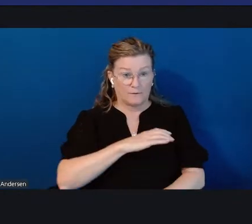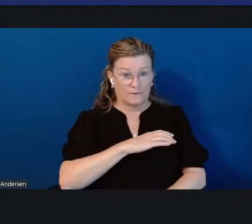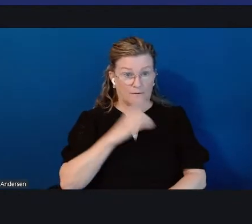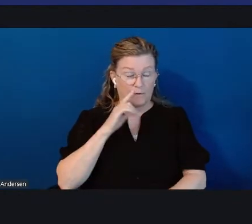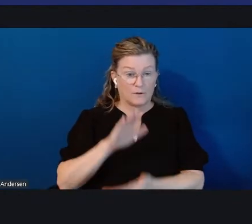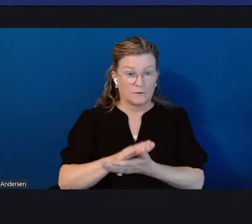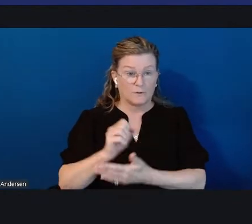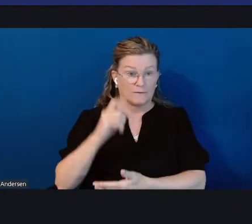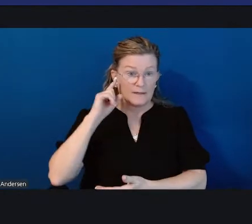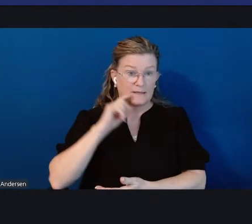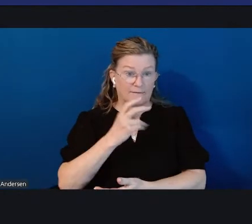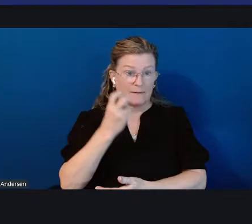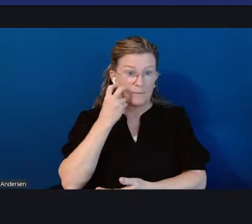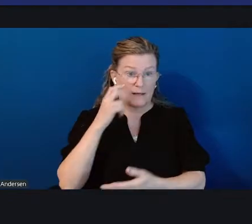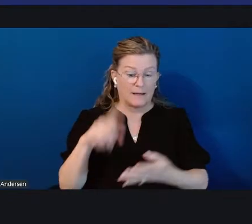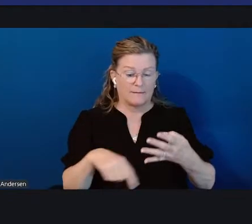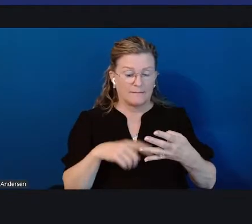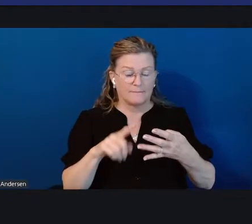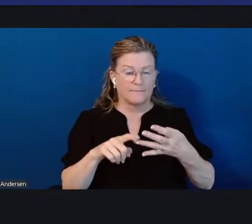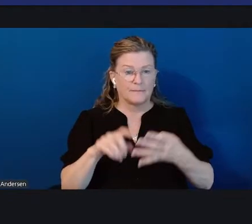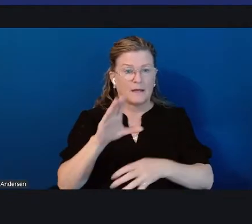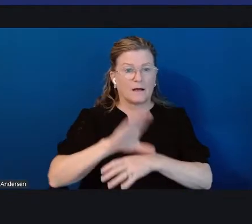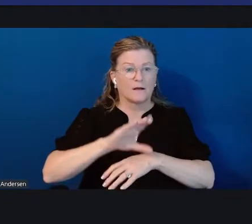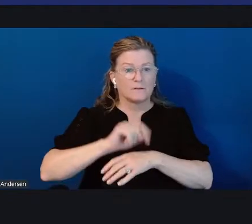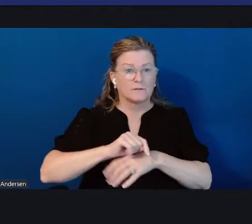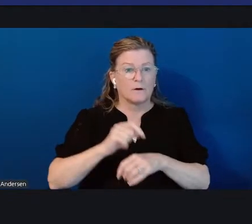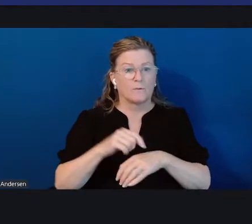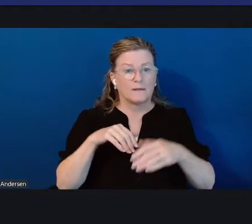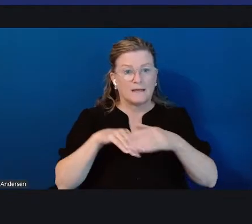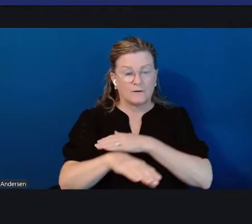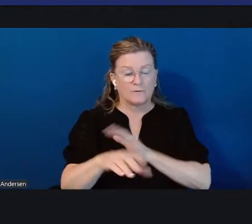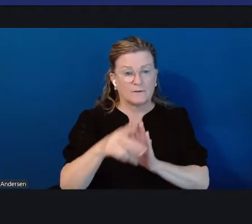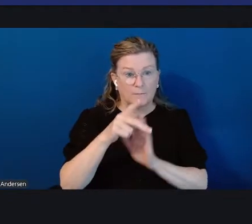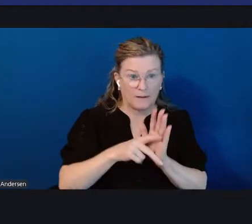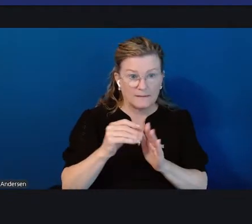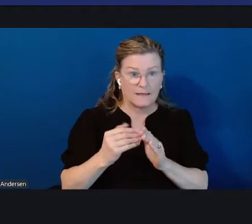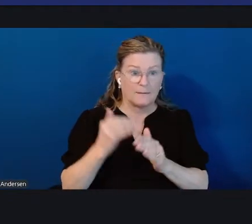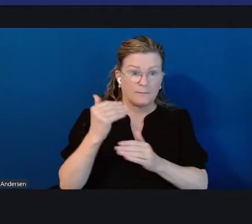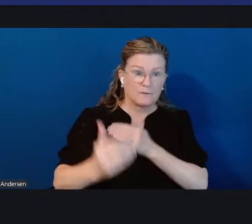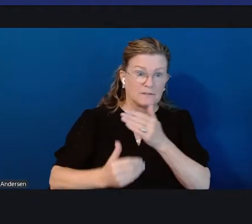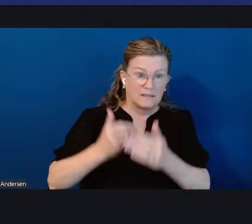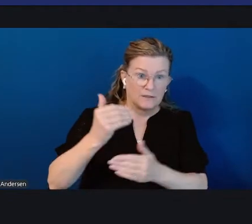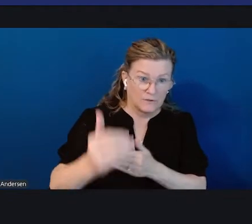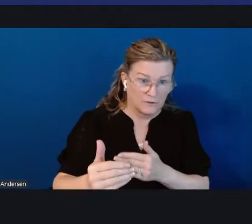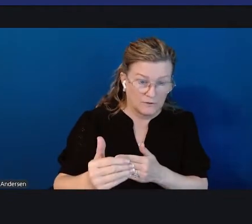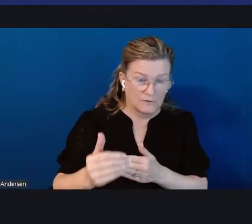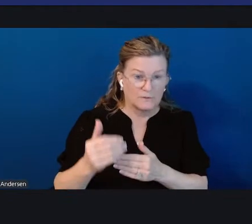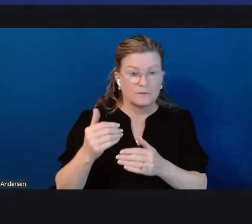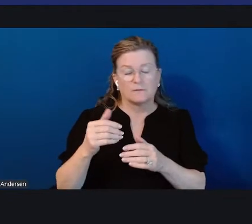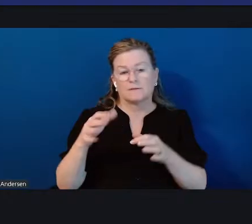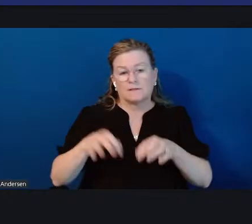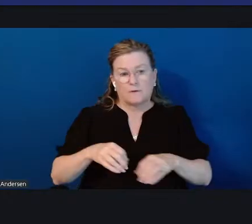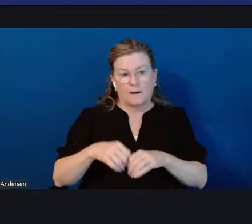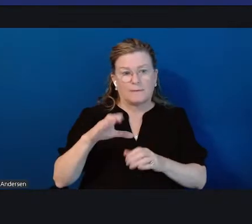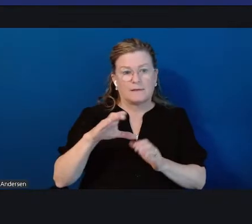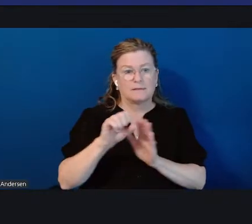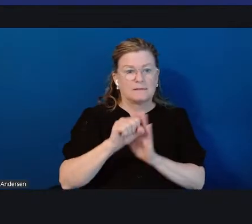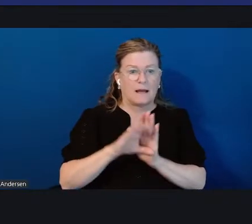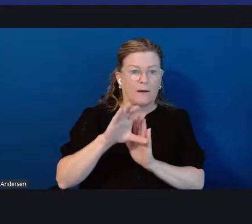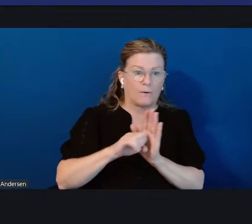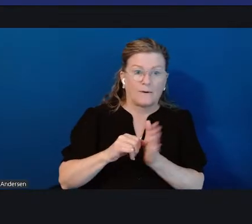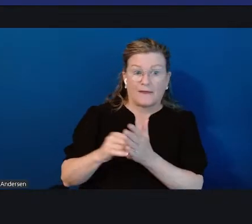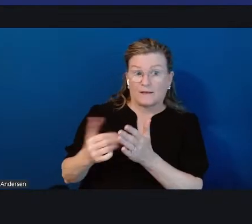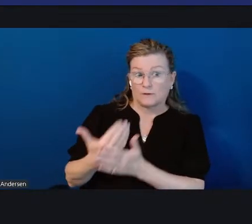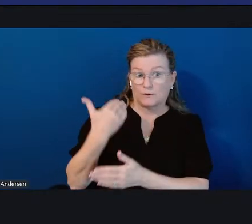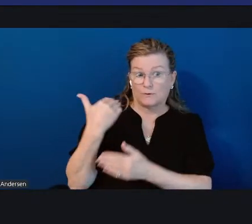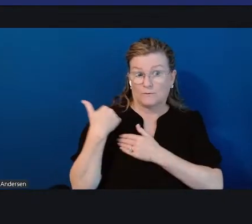Schools for the Deaf and Blind. C, consult regarding entrance policies and procedures described in a state code. That's a new